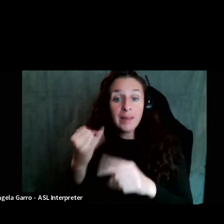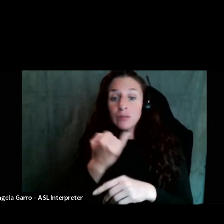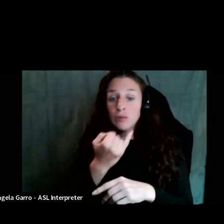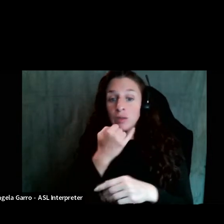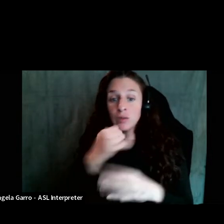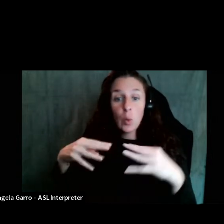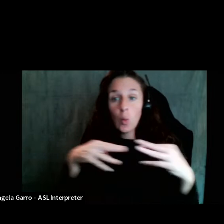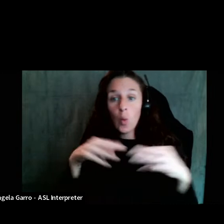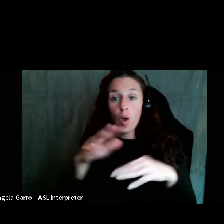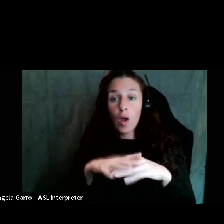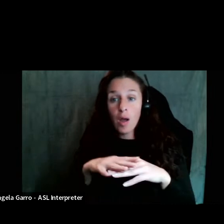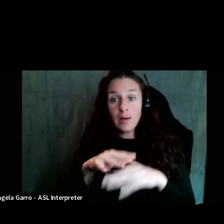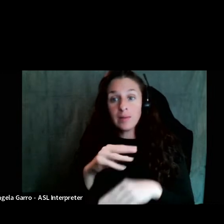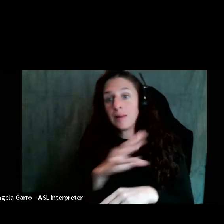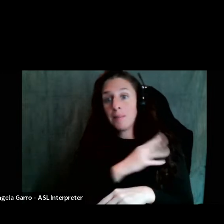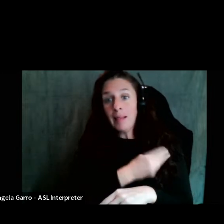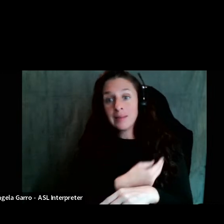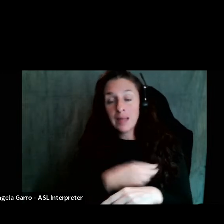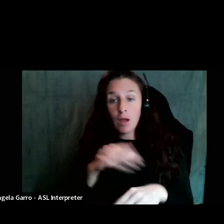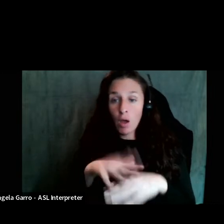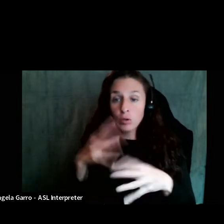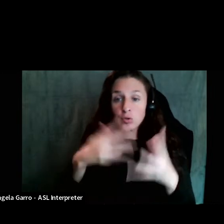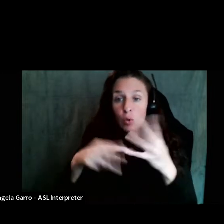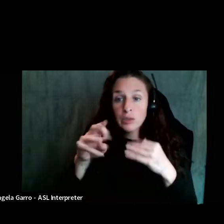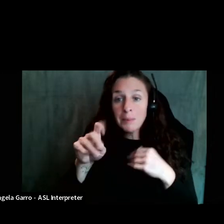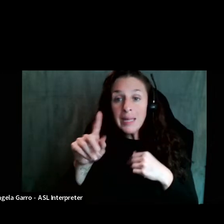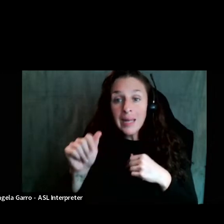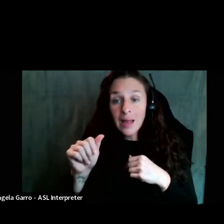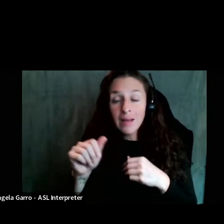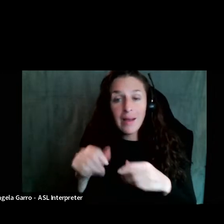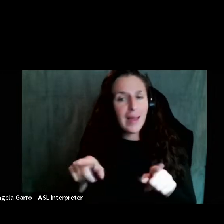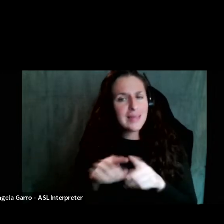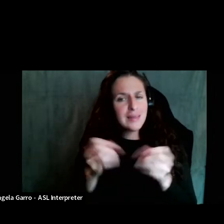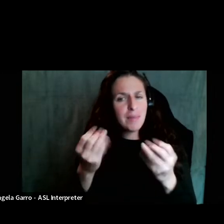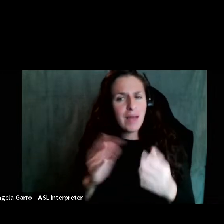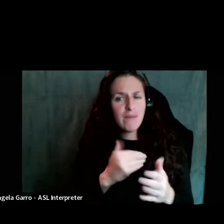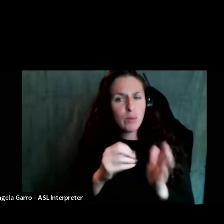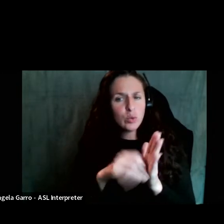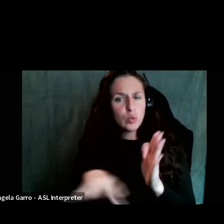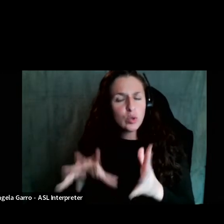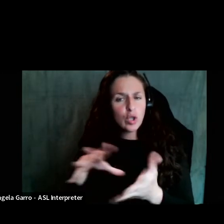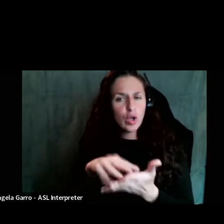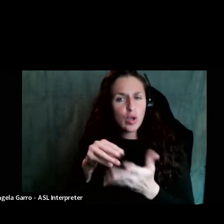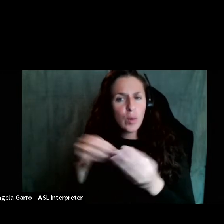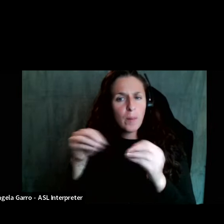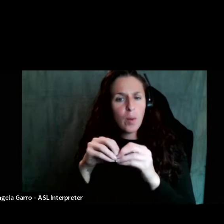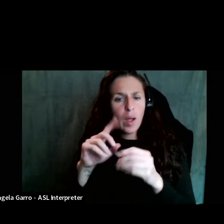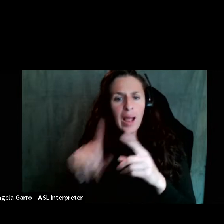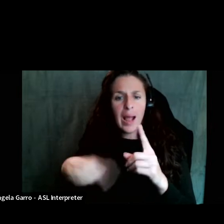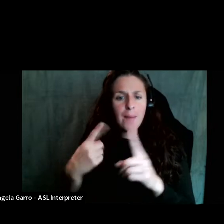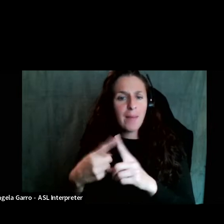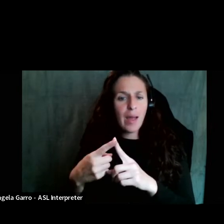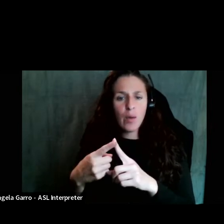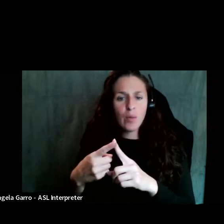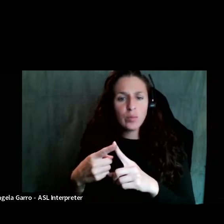social media. And as many of our students learn more about the century-long